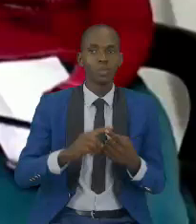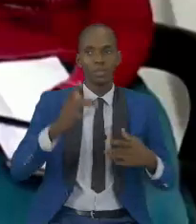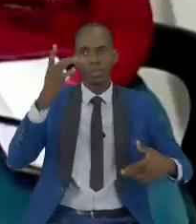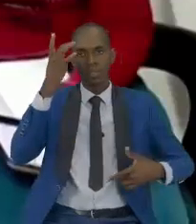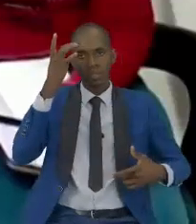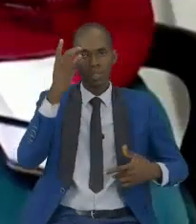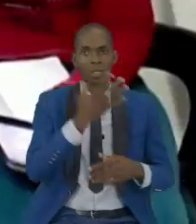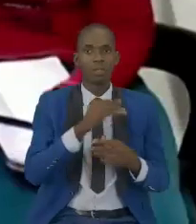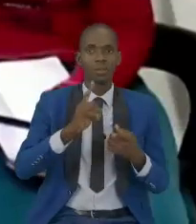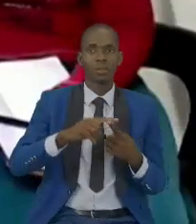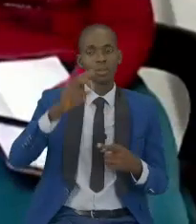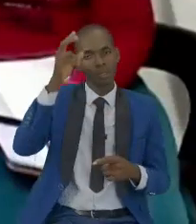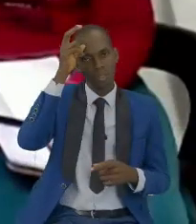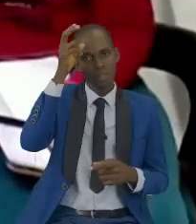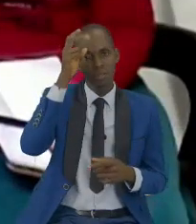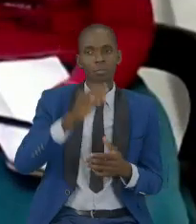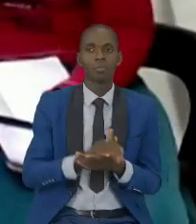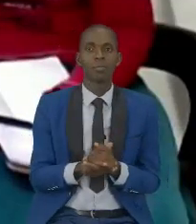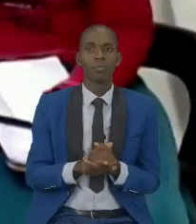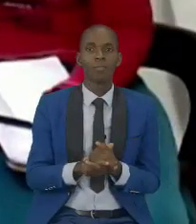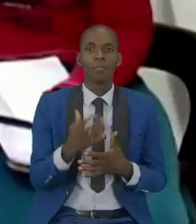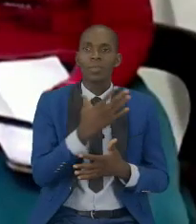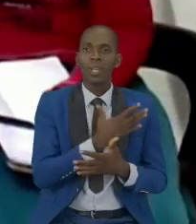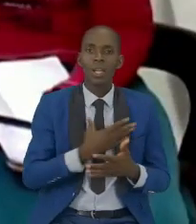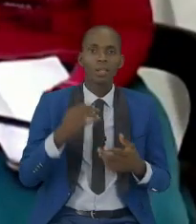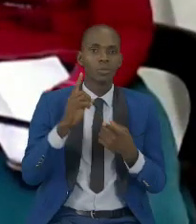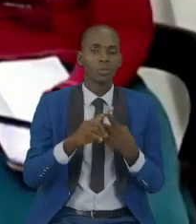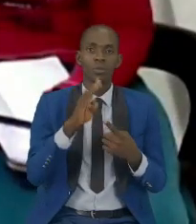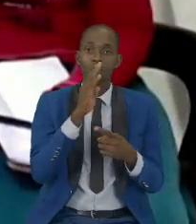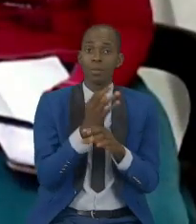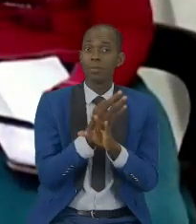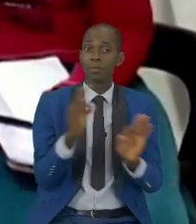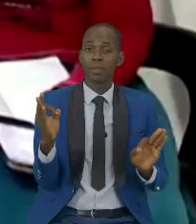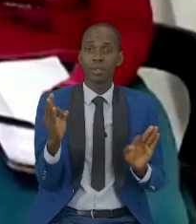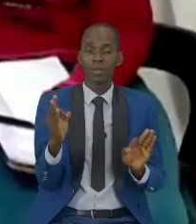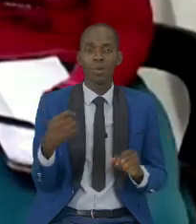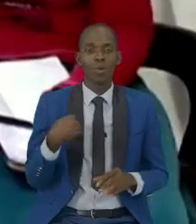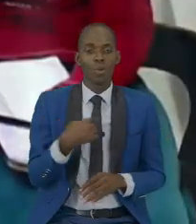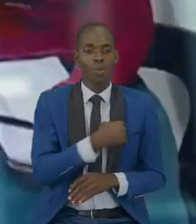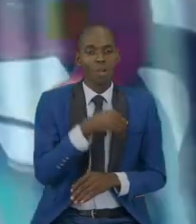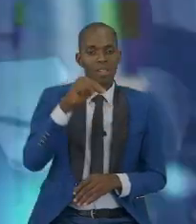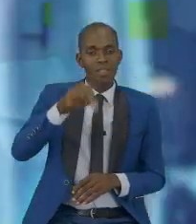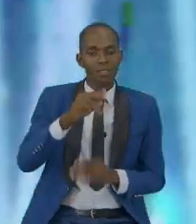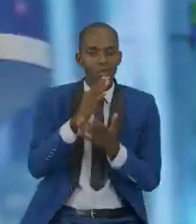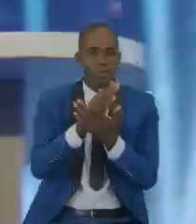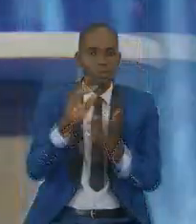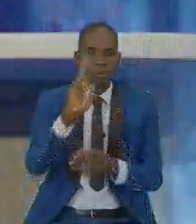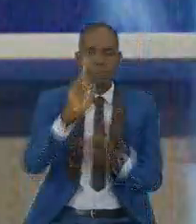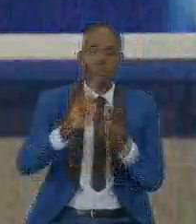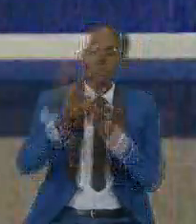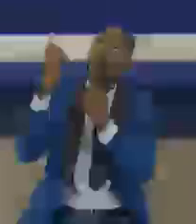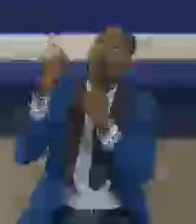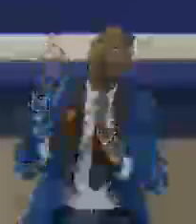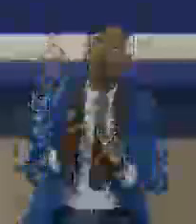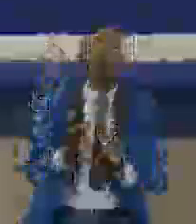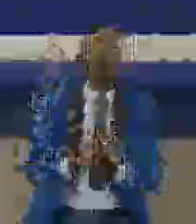to Satan. And to be free, we need someone to come and pay